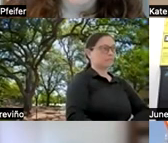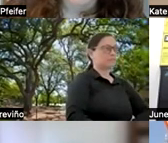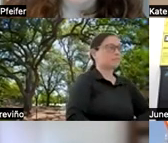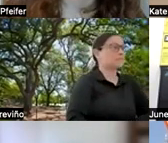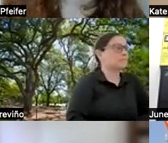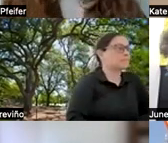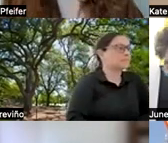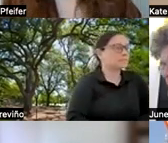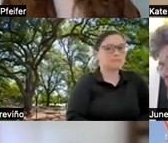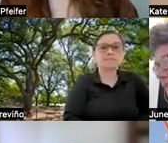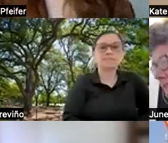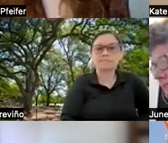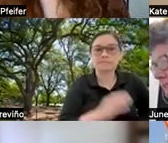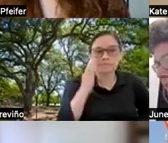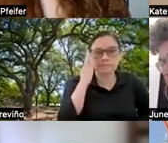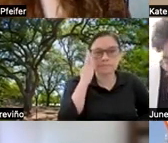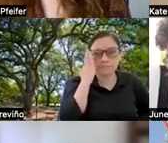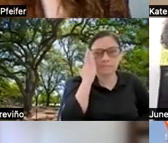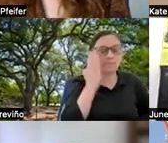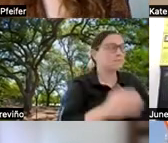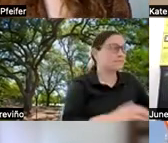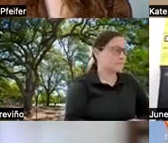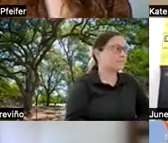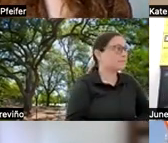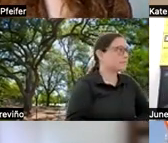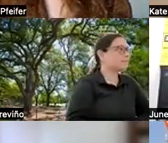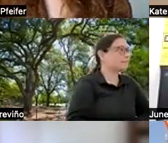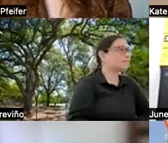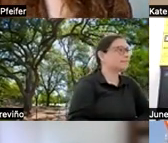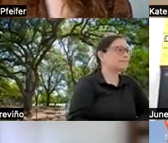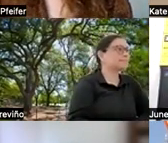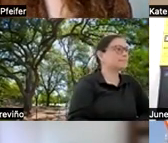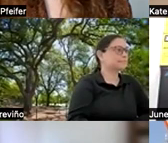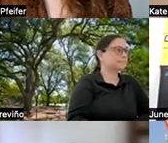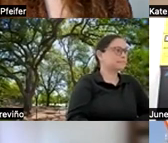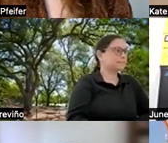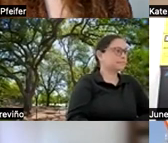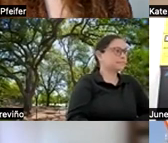the parents' relationships. I see that as a theme here. What else are we